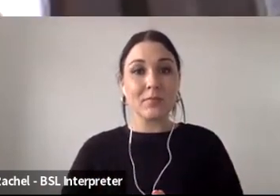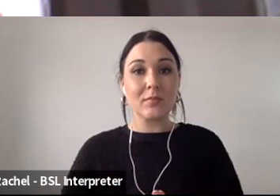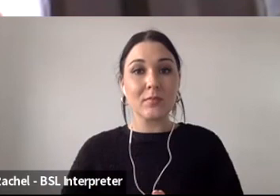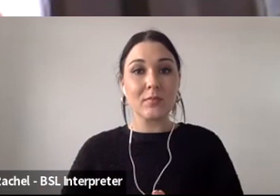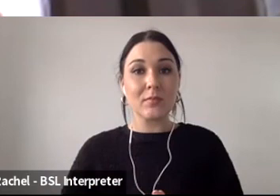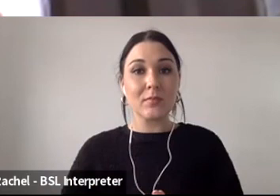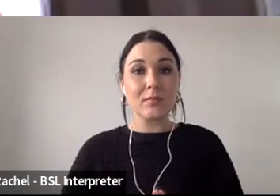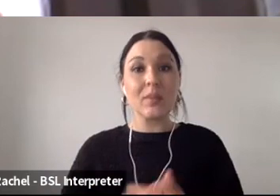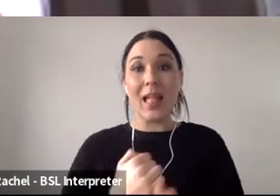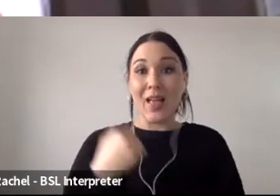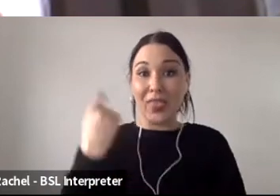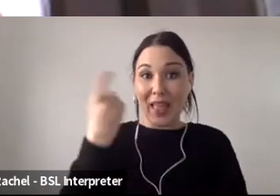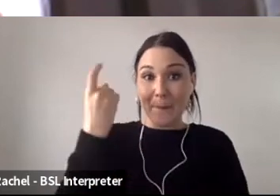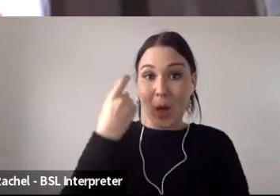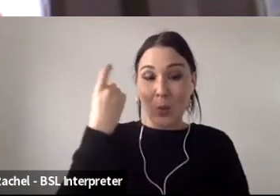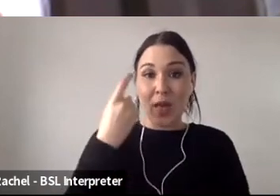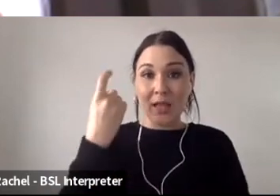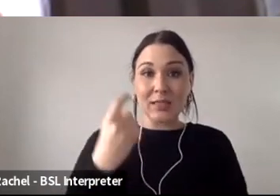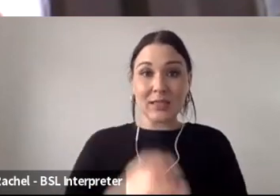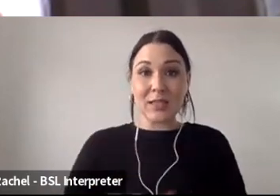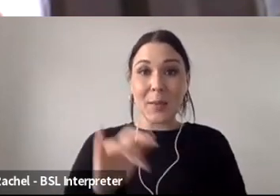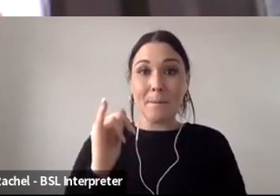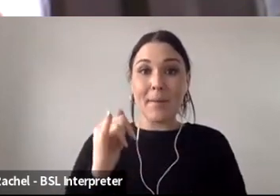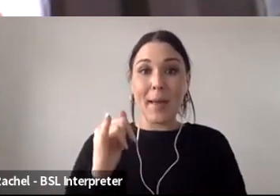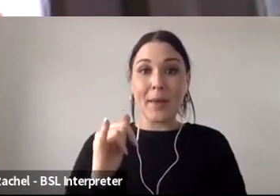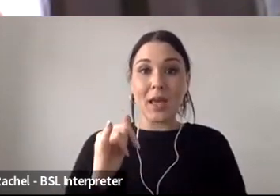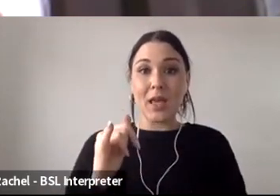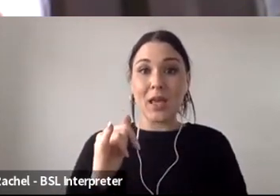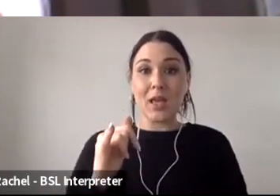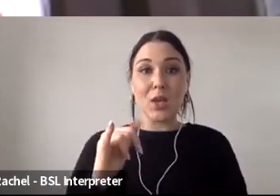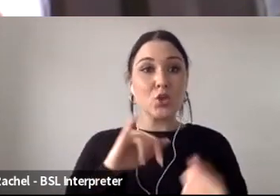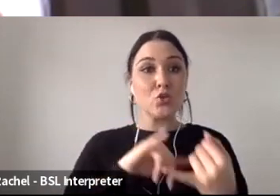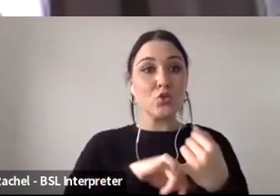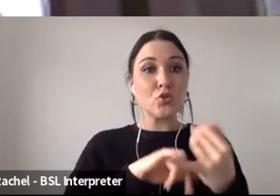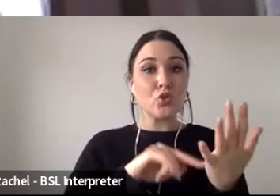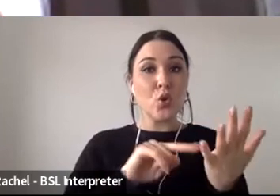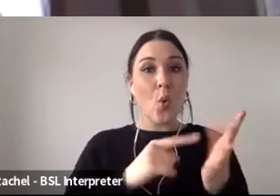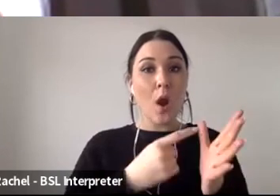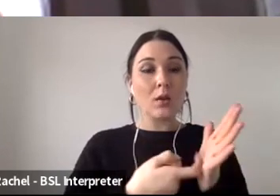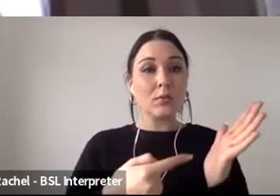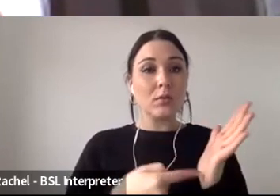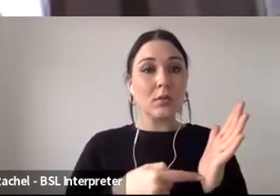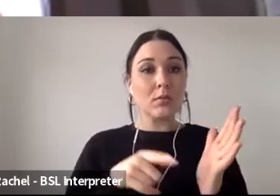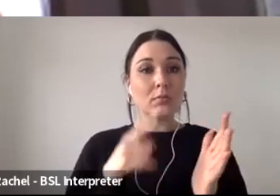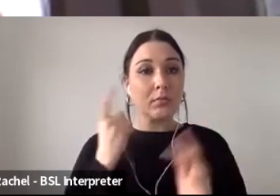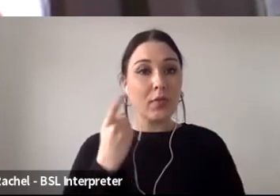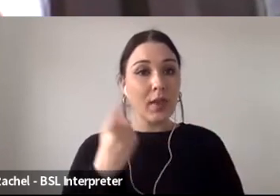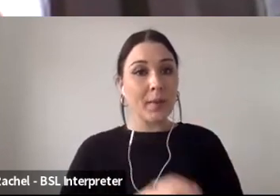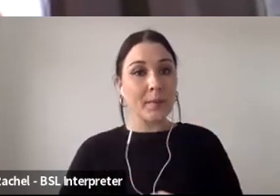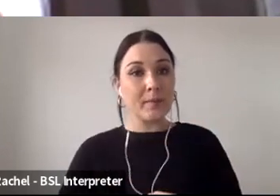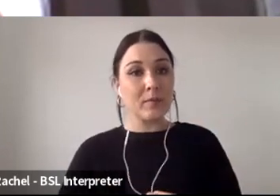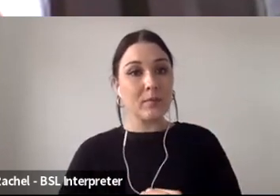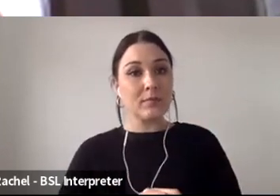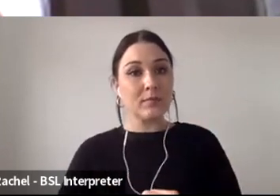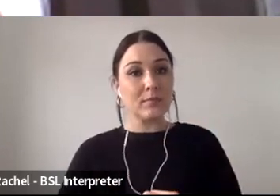I'd have to think about that a little bit. I think maybe Stuart, I don't know if you've got any suggestions, but yeah, I'll have to think about